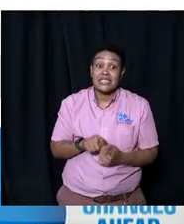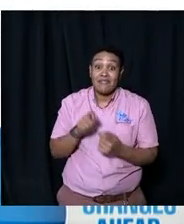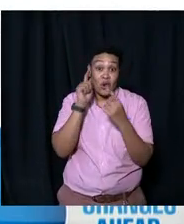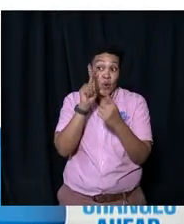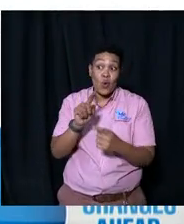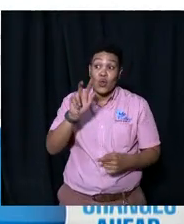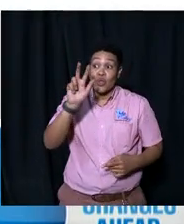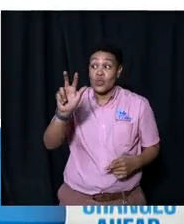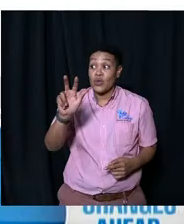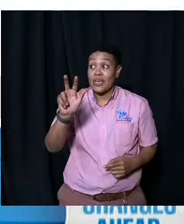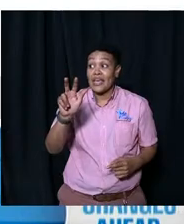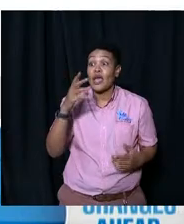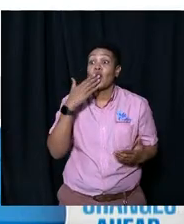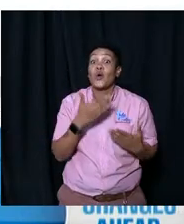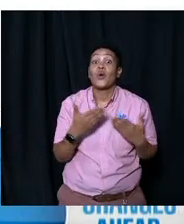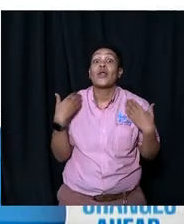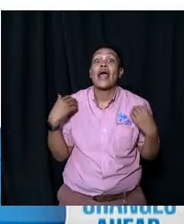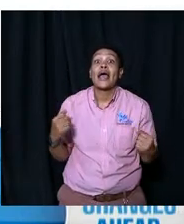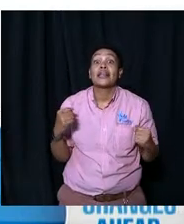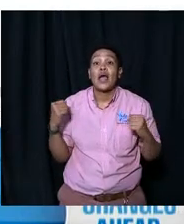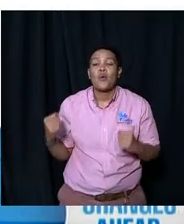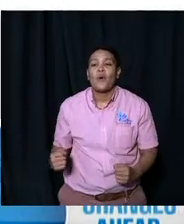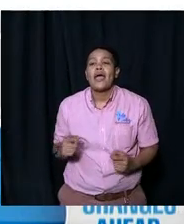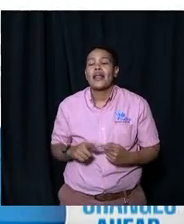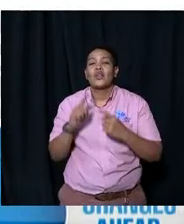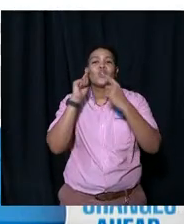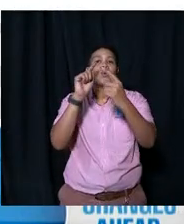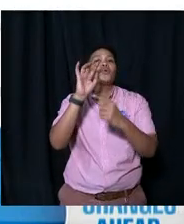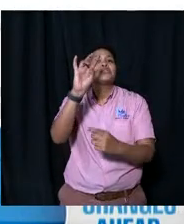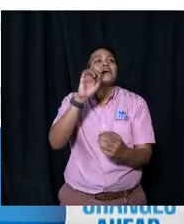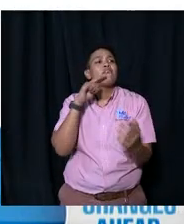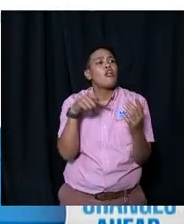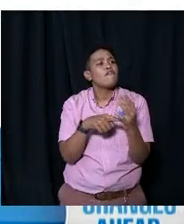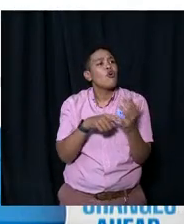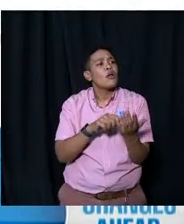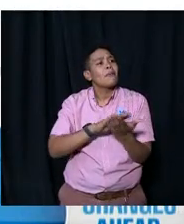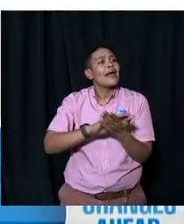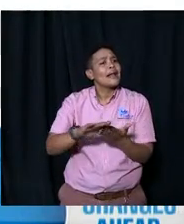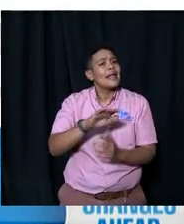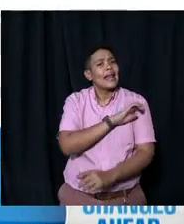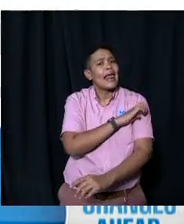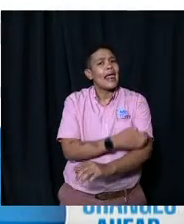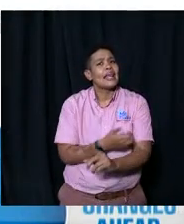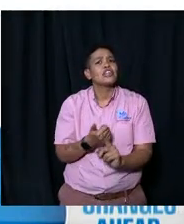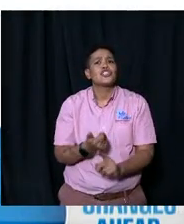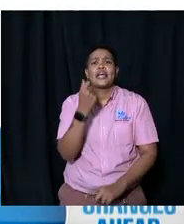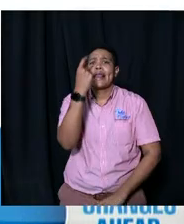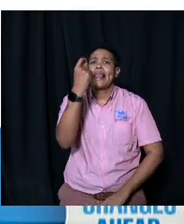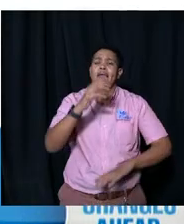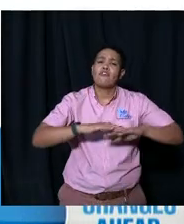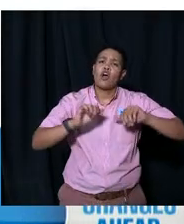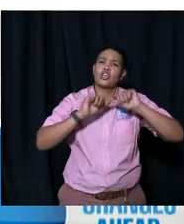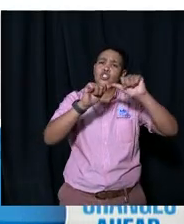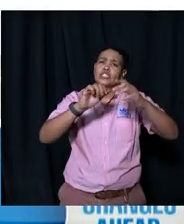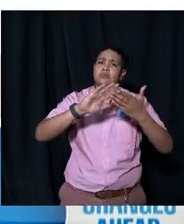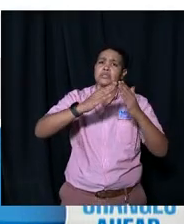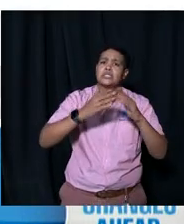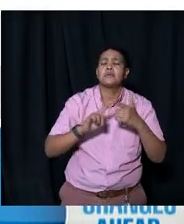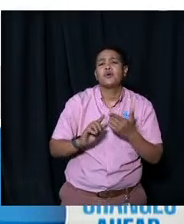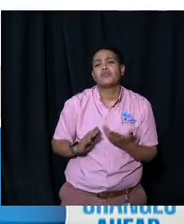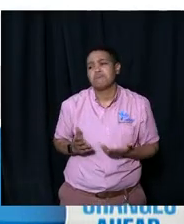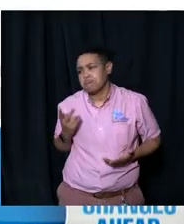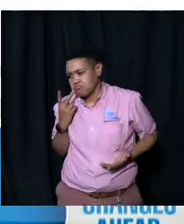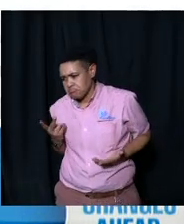3 on good health and well-being, 7 on affordable and clean energy, 11 on sustainable cities and